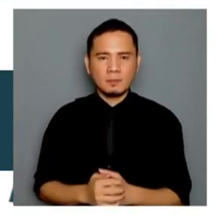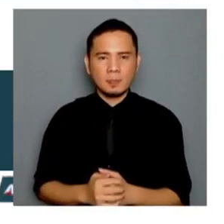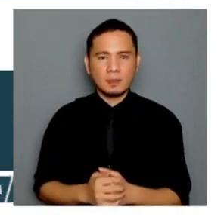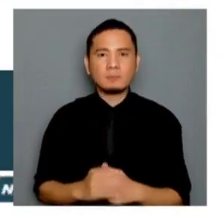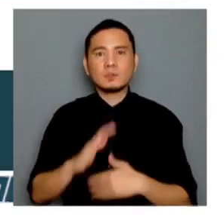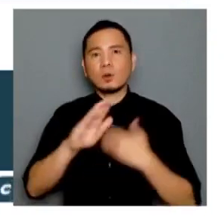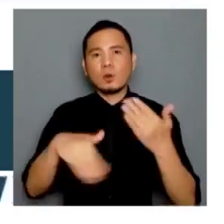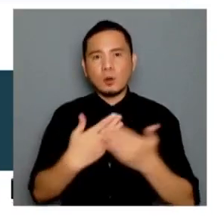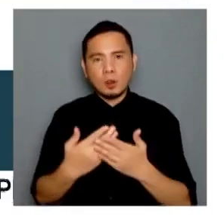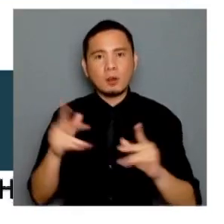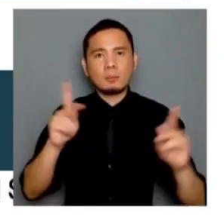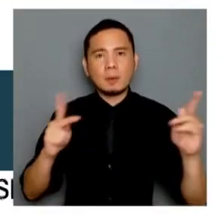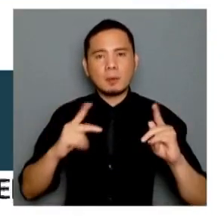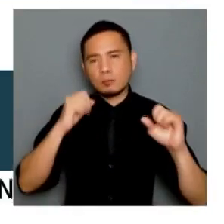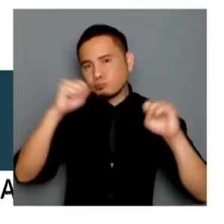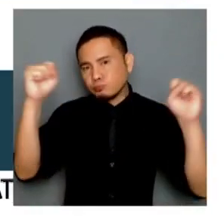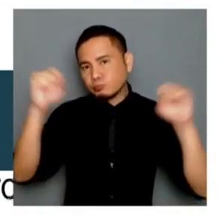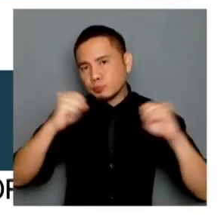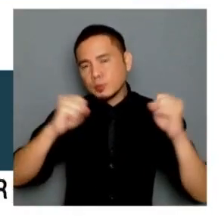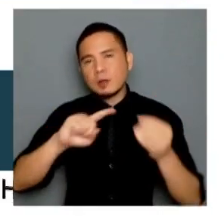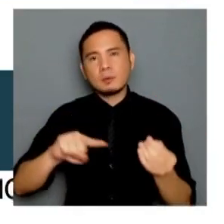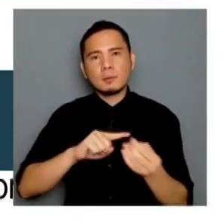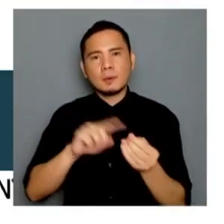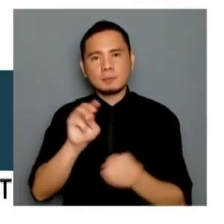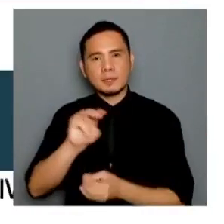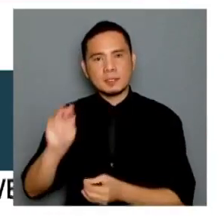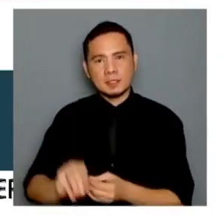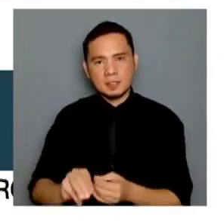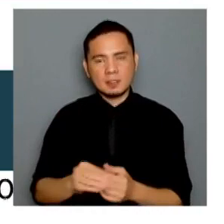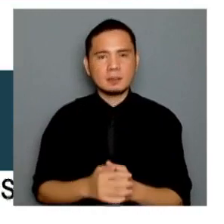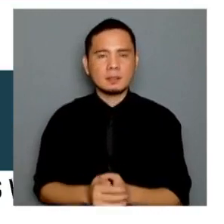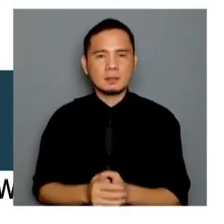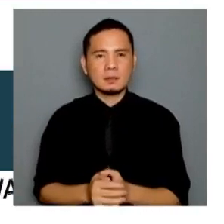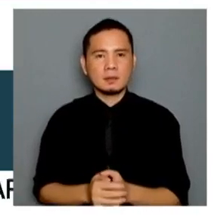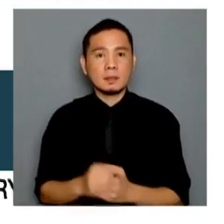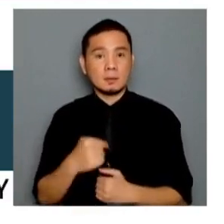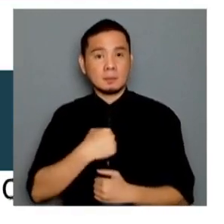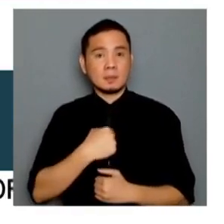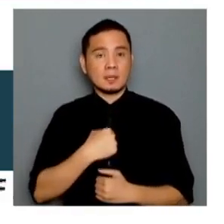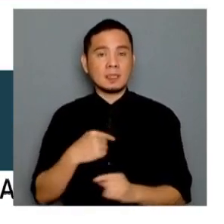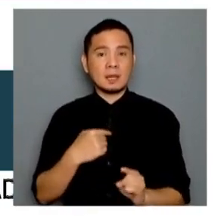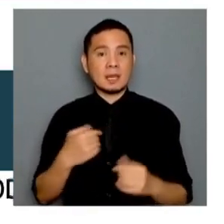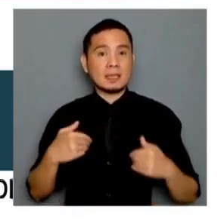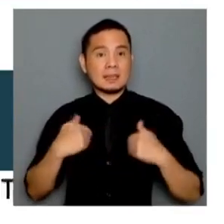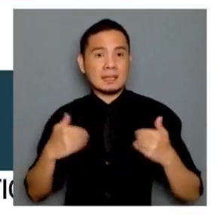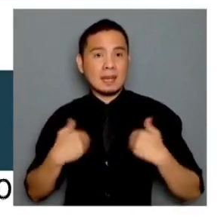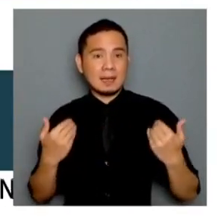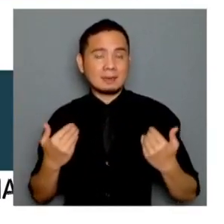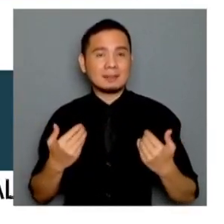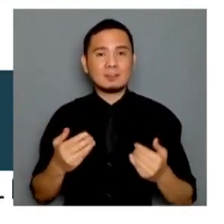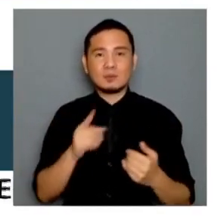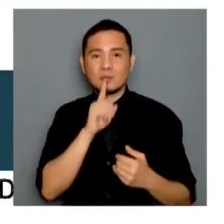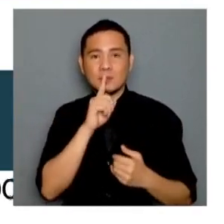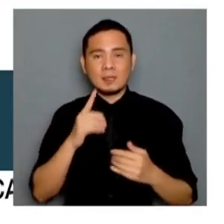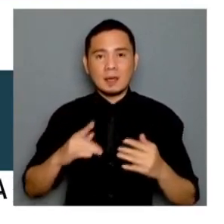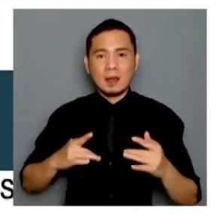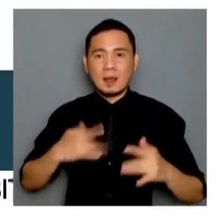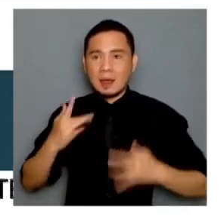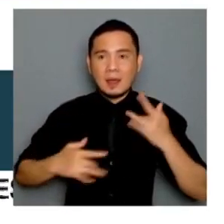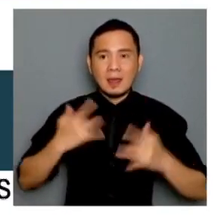a consensus for Metro Manila. An advantage of being young is, of course, the youthfulness, the energy, the drive,